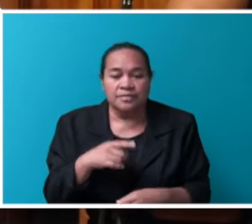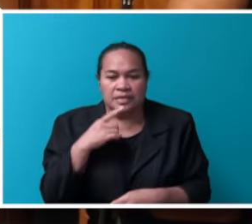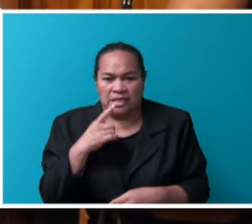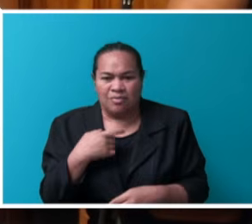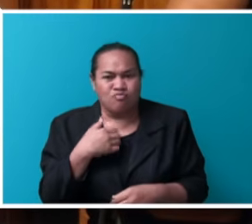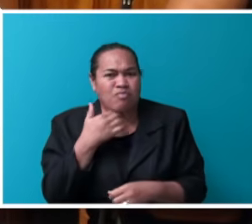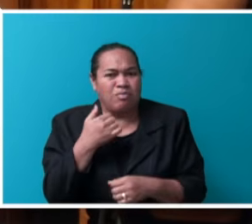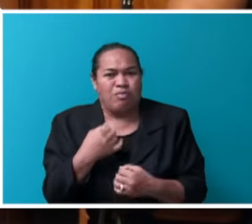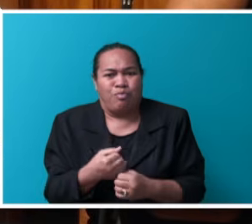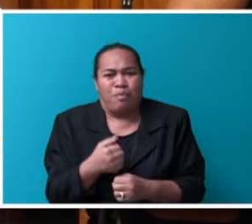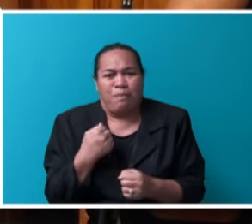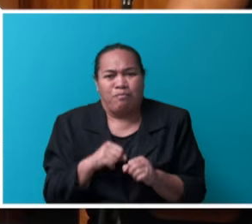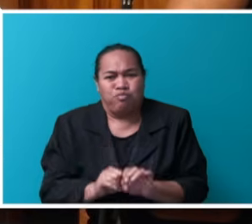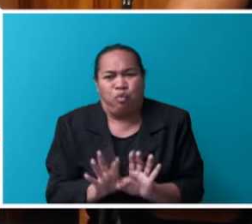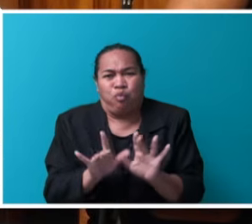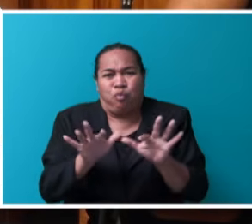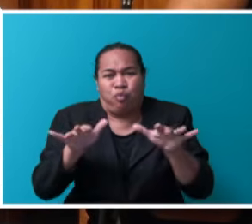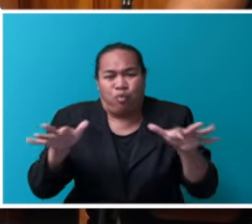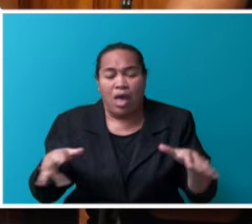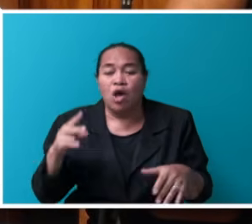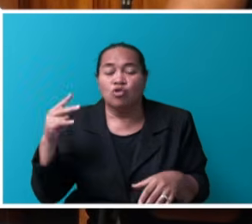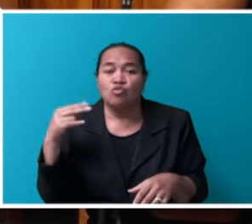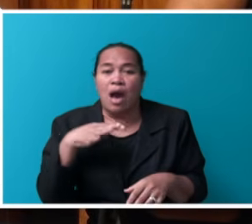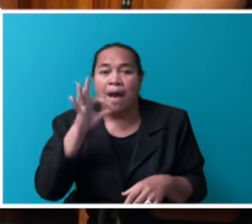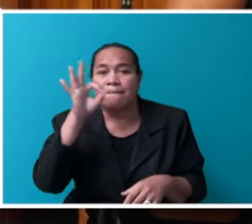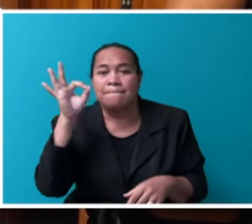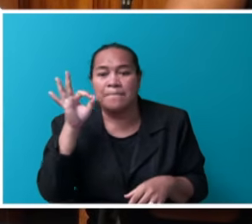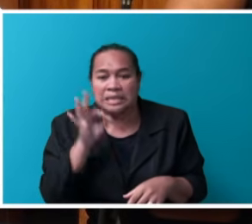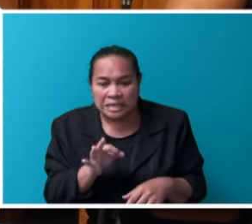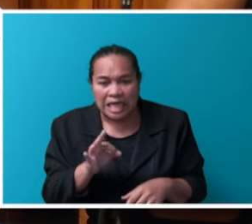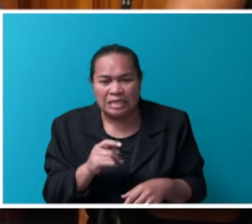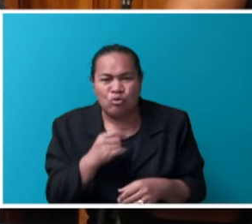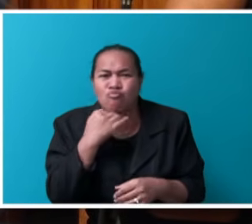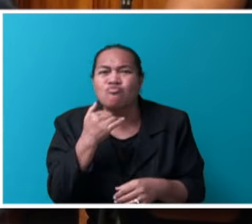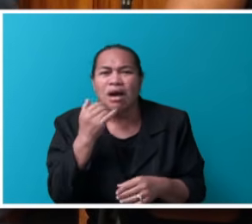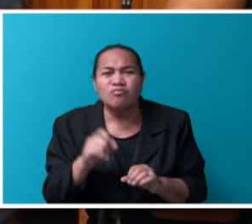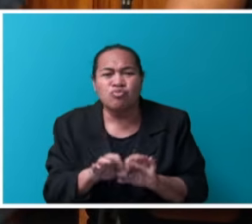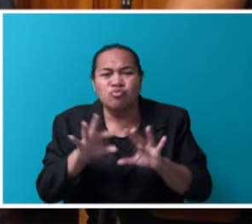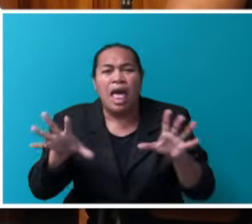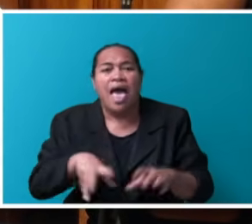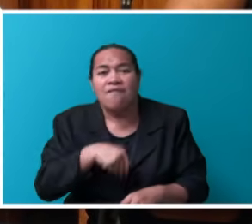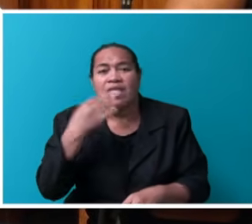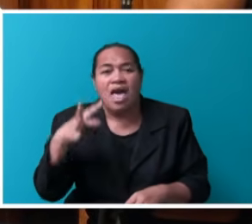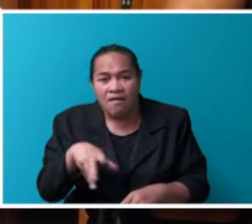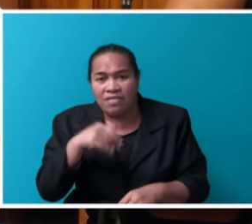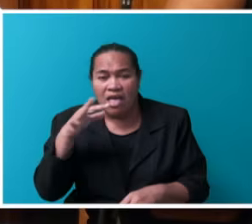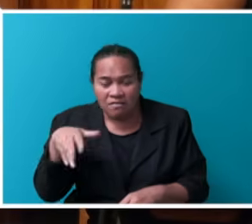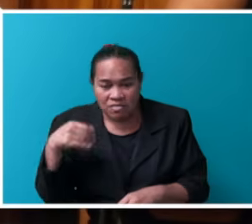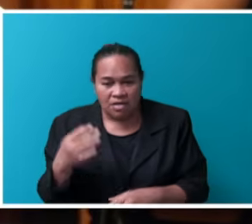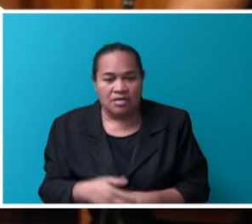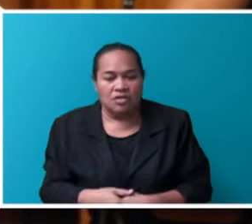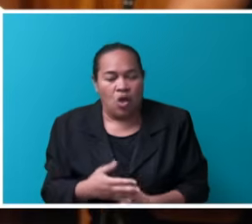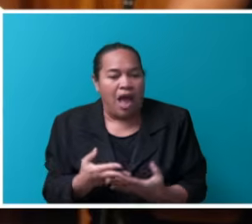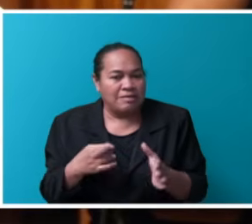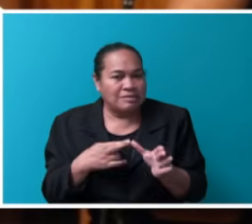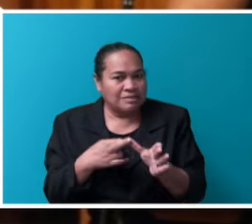overloaded at 200% of its treatment capacity on a daily basis. In response to this